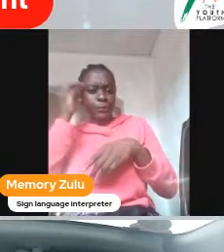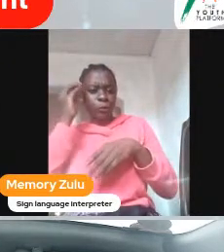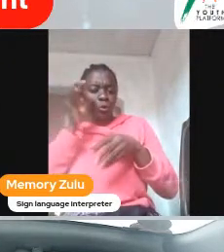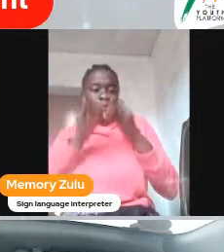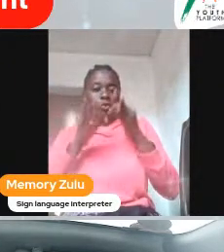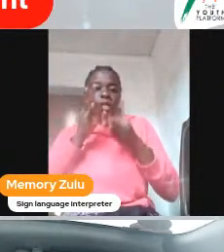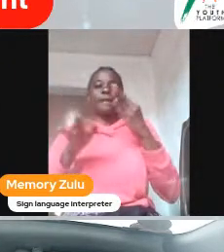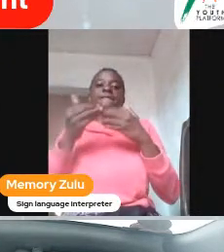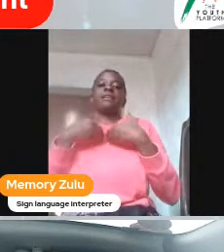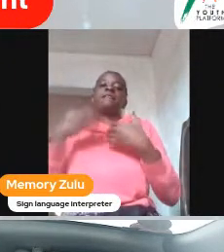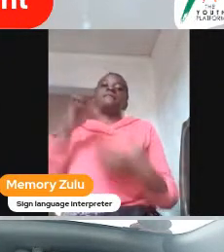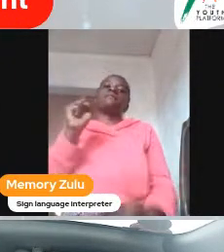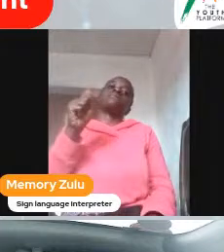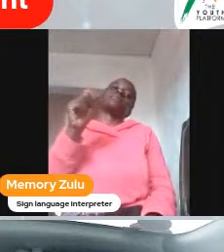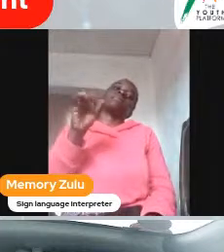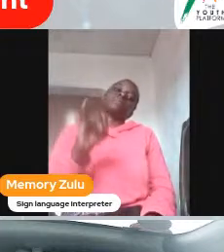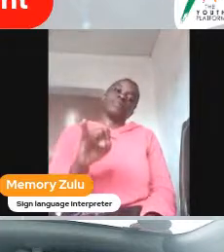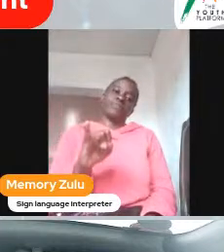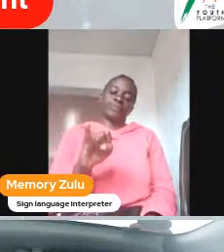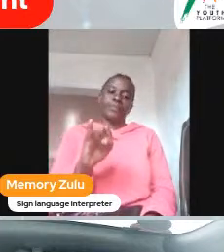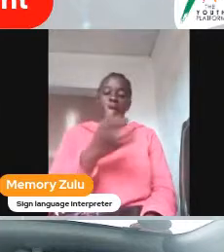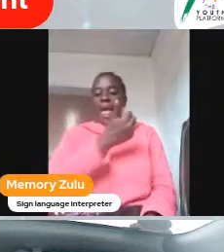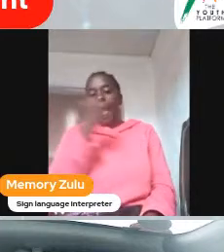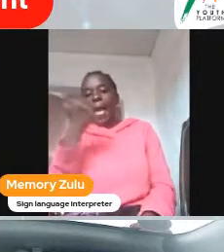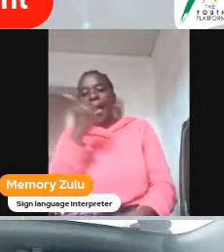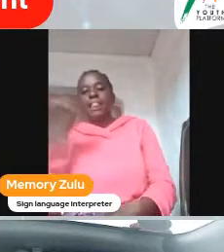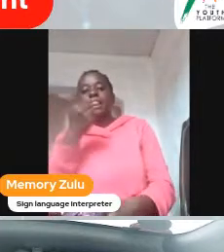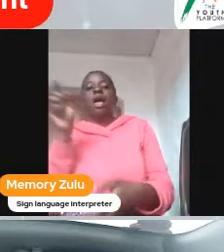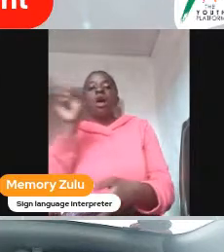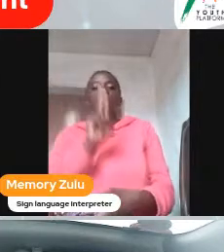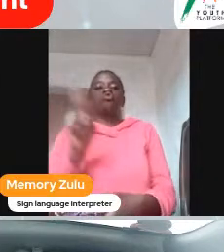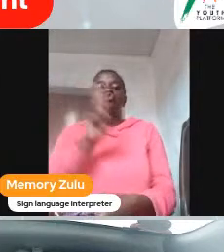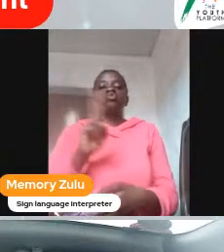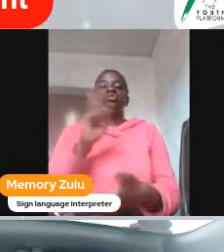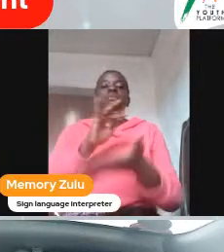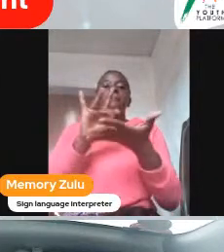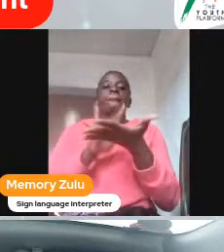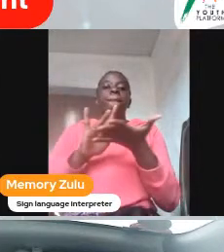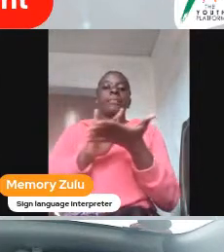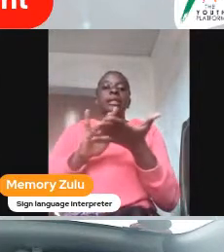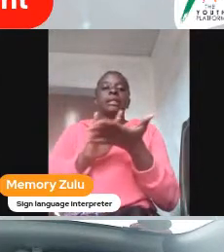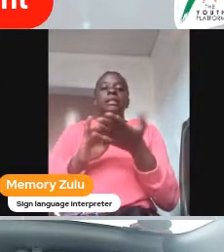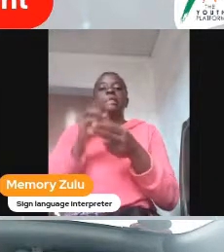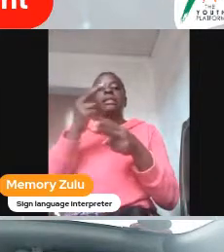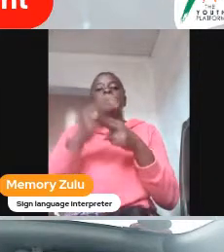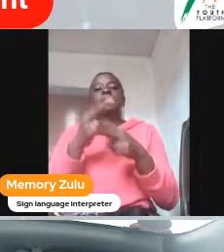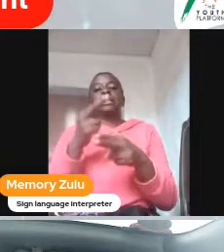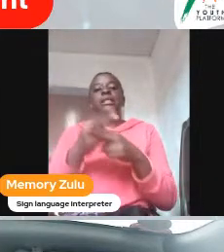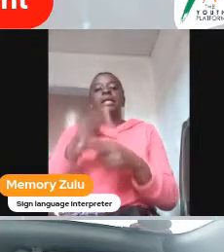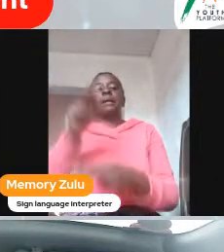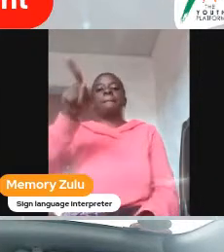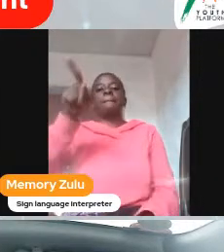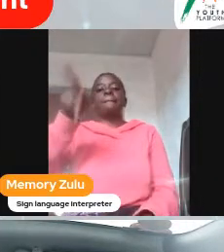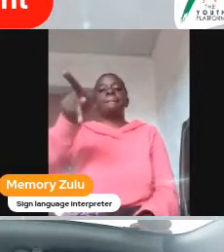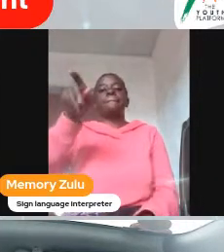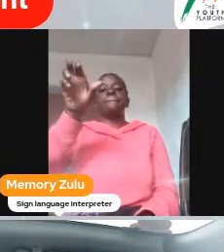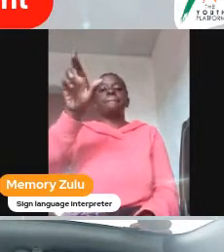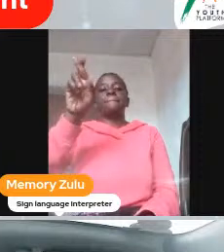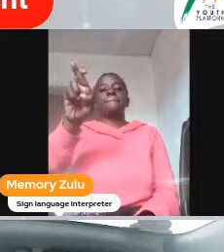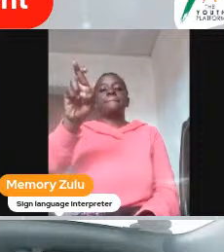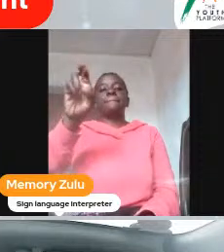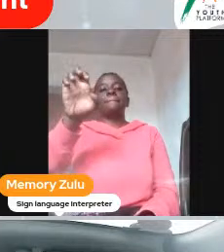use PrEP in cases of HIV. HIV can be prevented by PrEP.